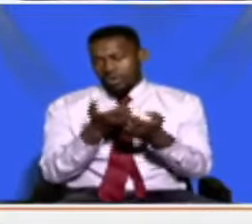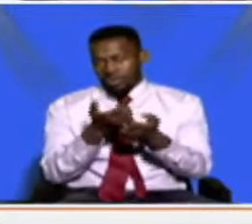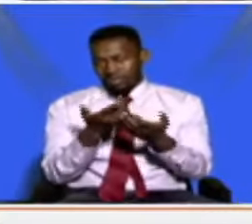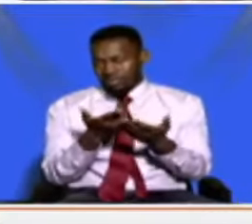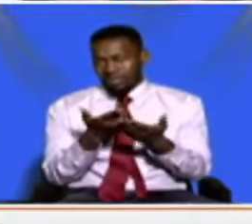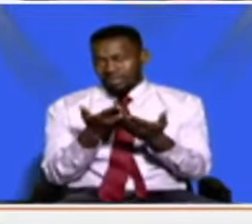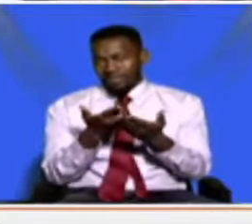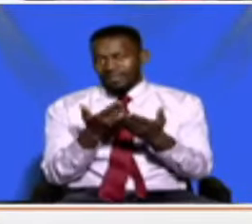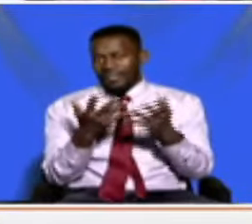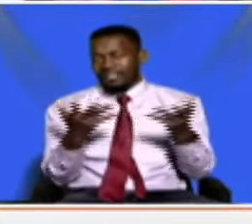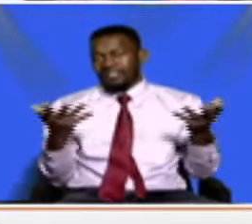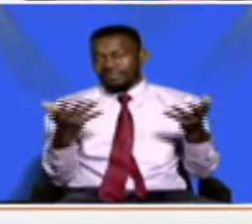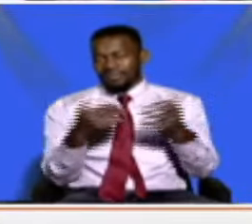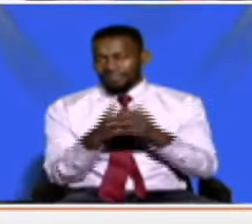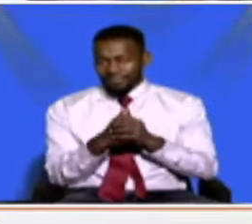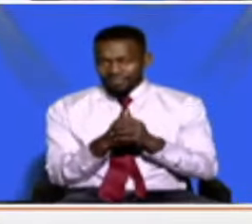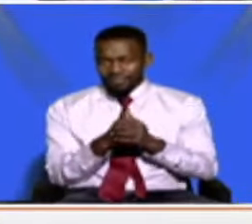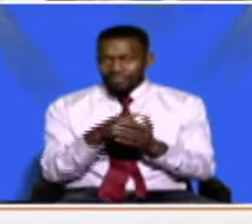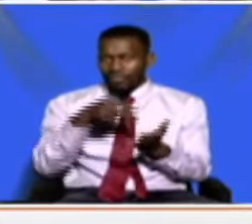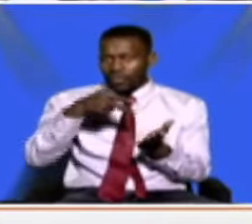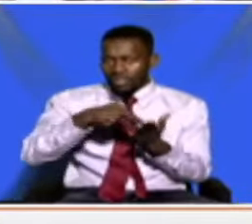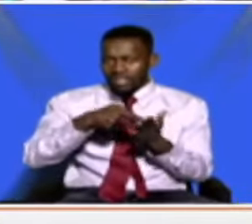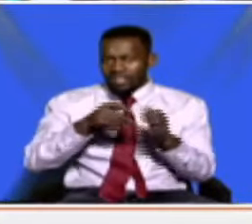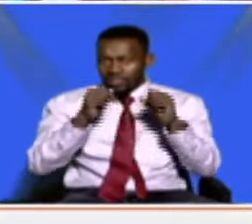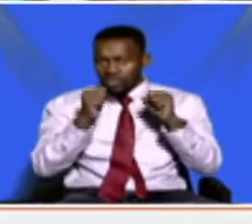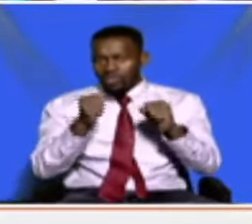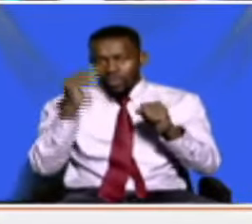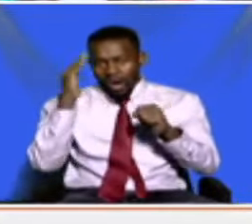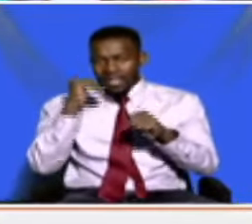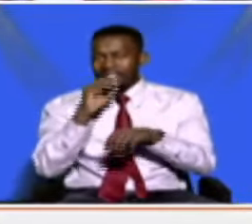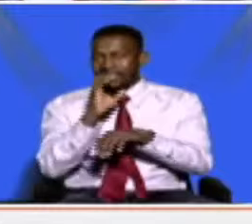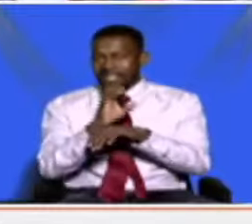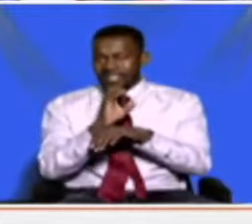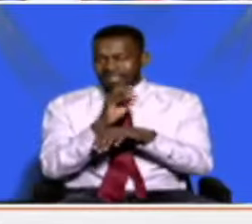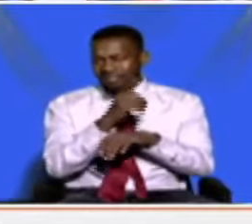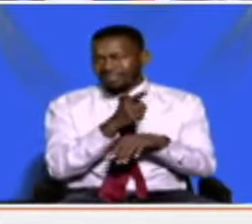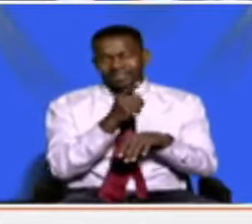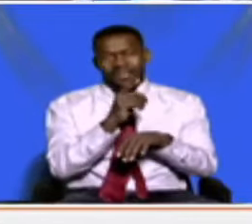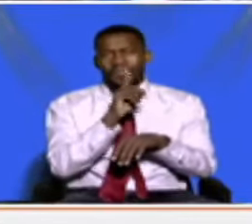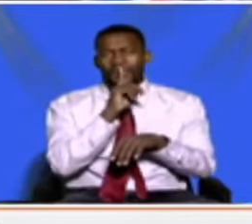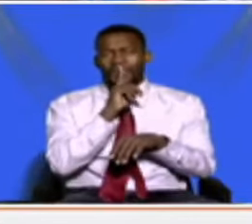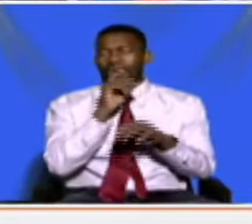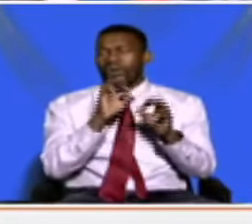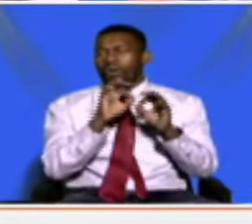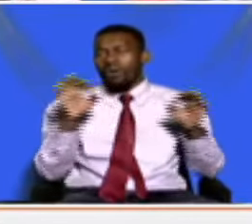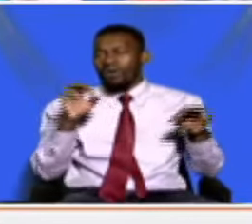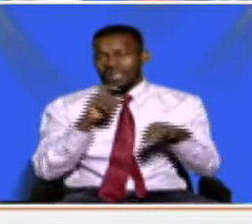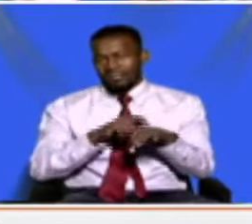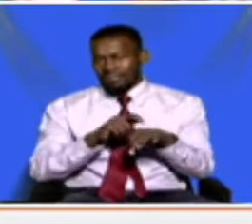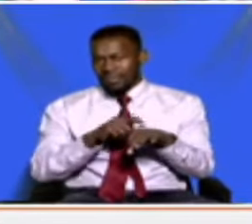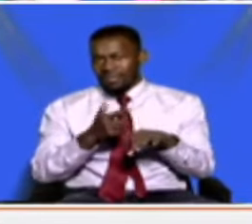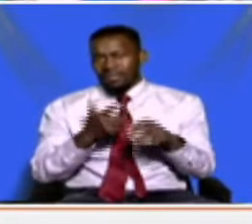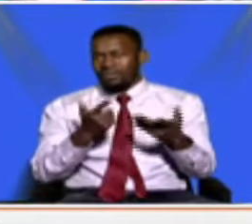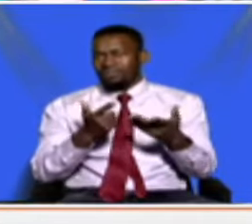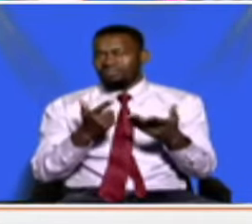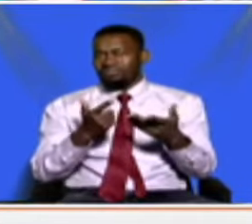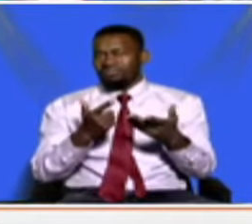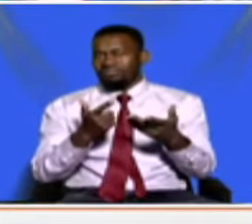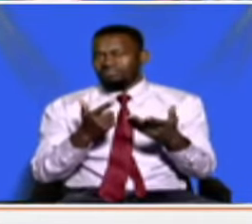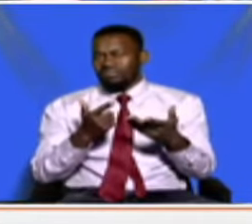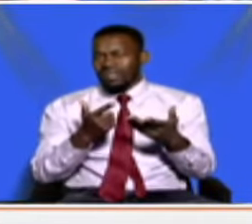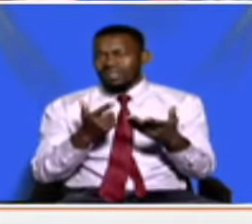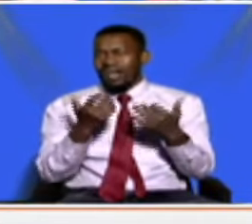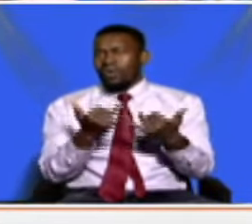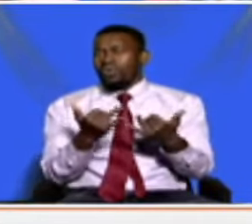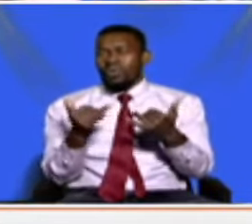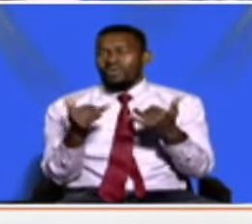stood up and we said, because the church, our forefathers, have been silent for so long, where we're having anger directed to